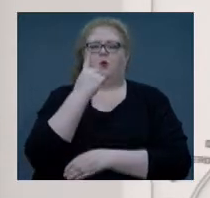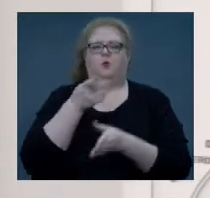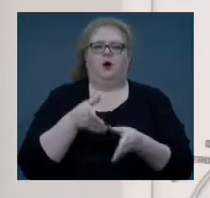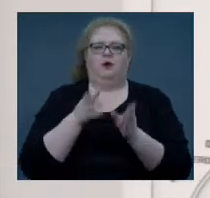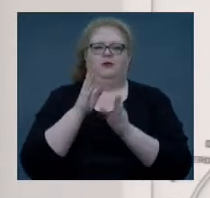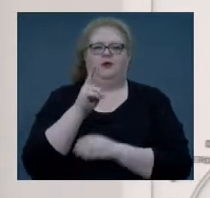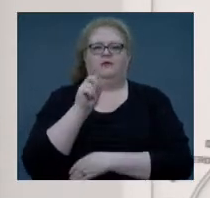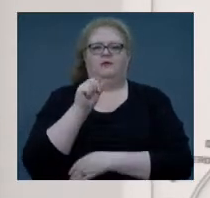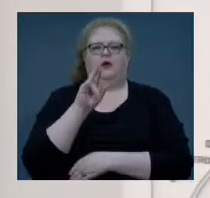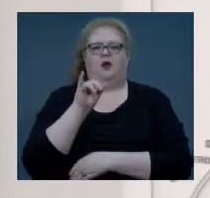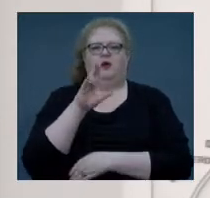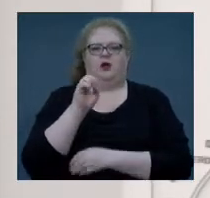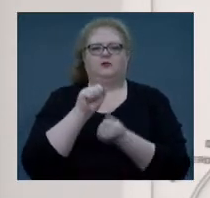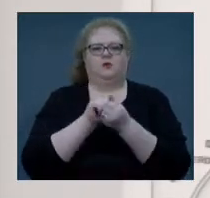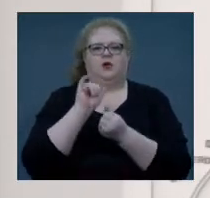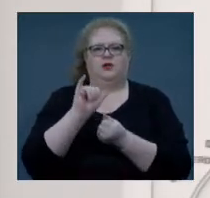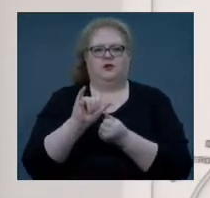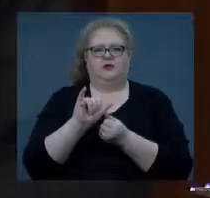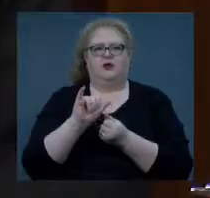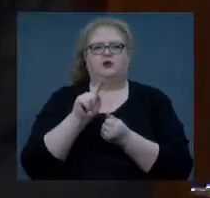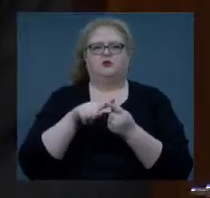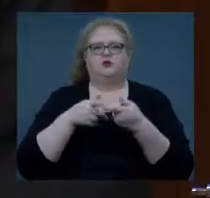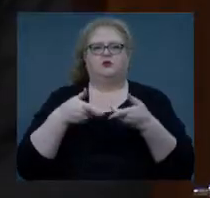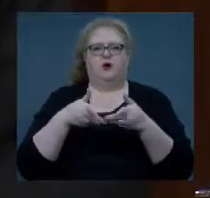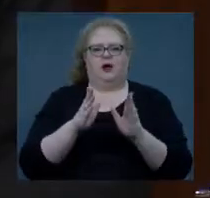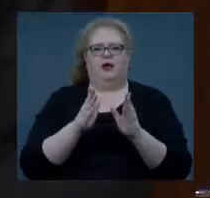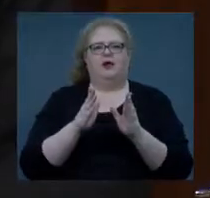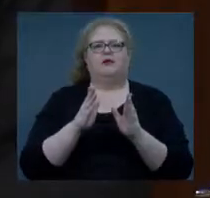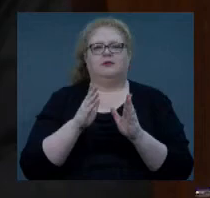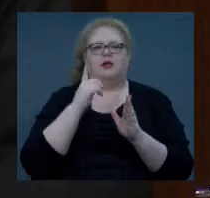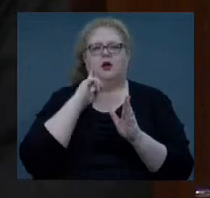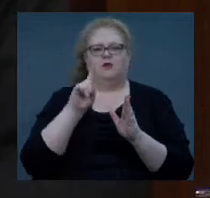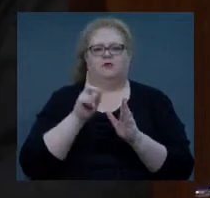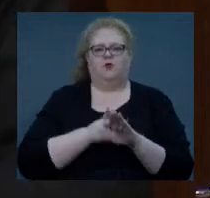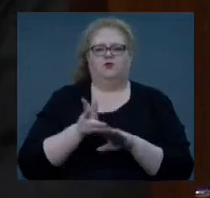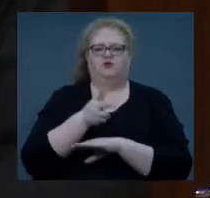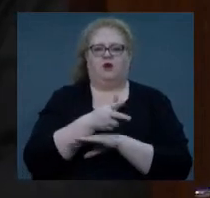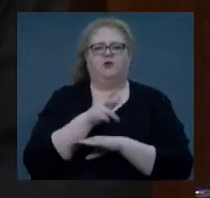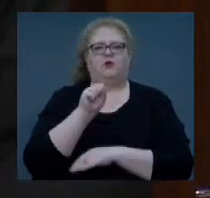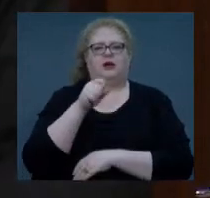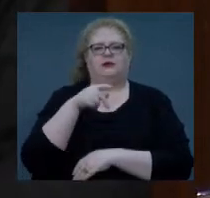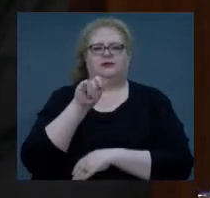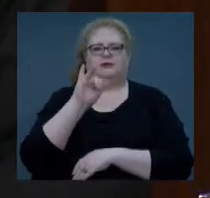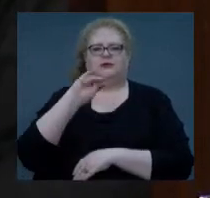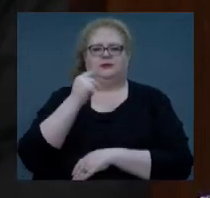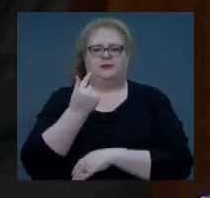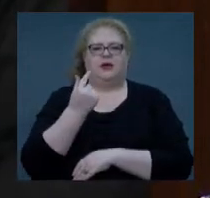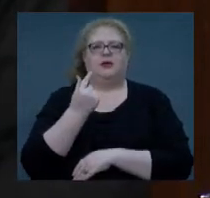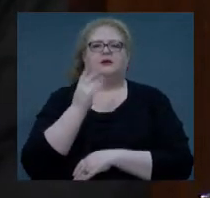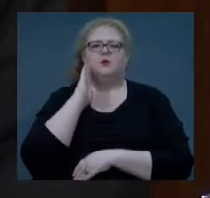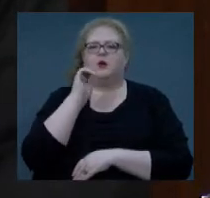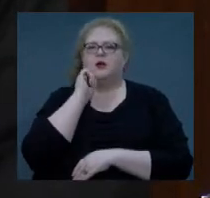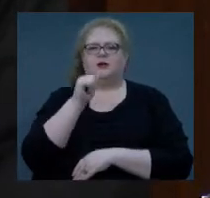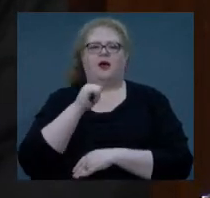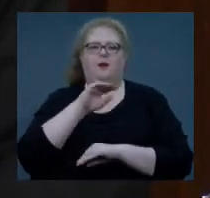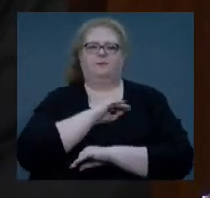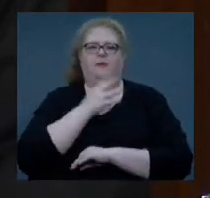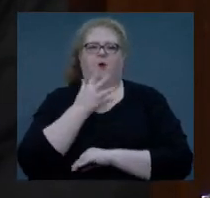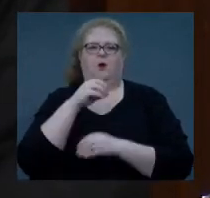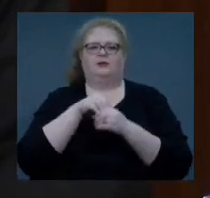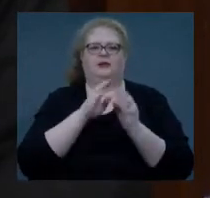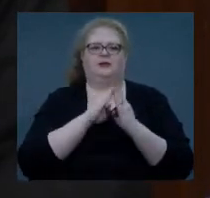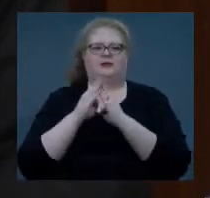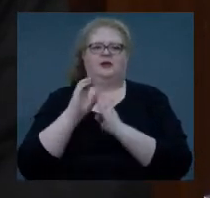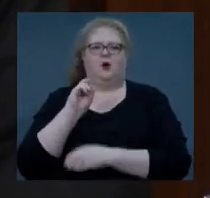with this request. To allow for the driveway spacing. It does not meet the driveway spacing in the city ordinance, but in